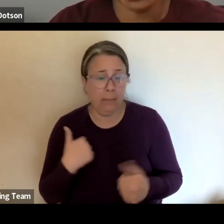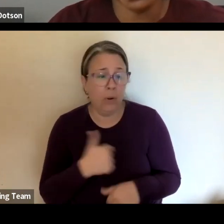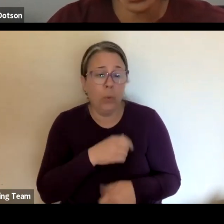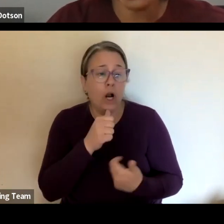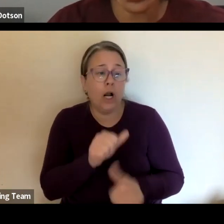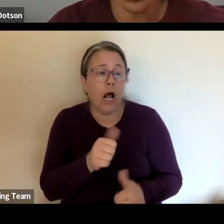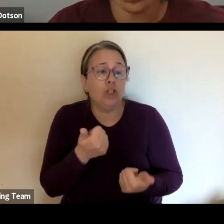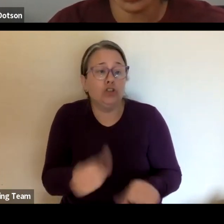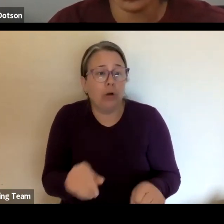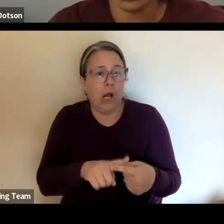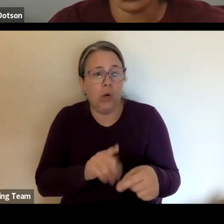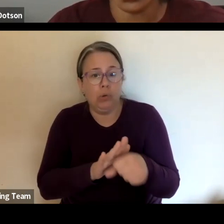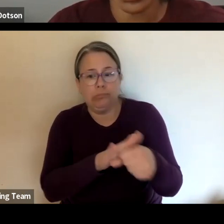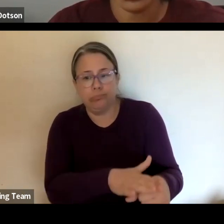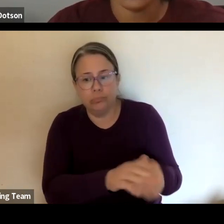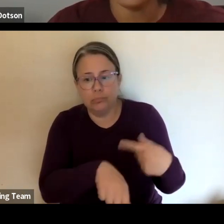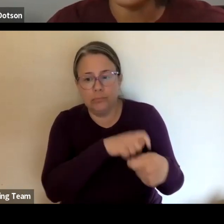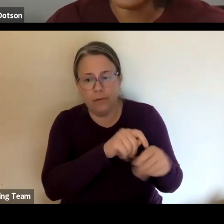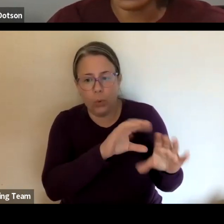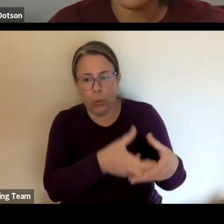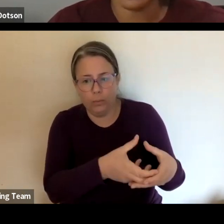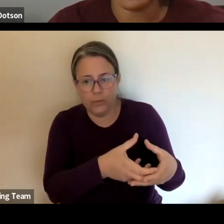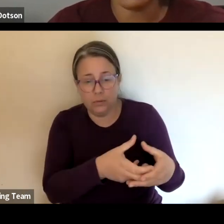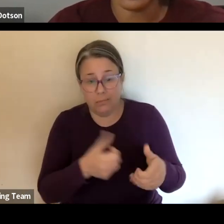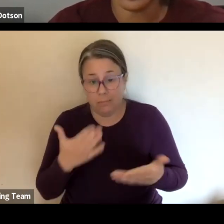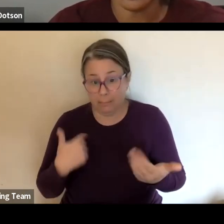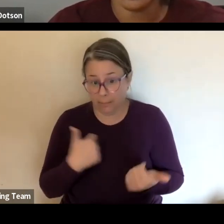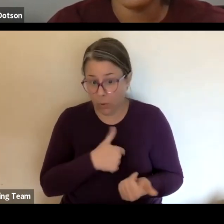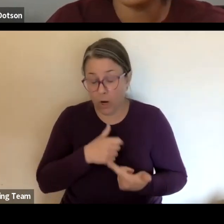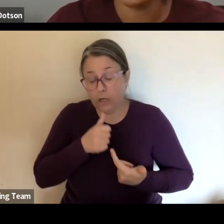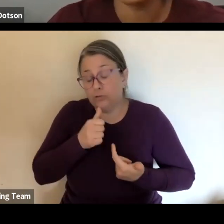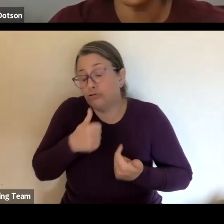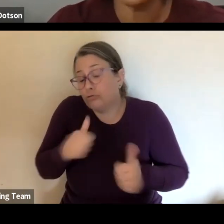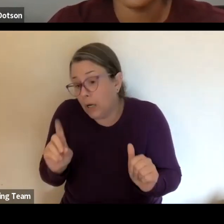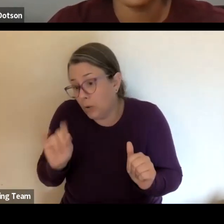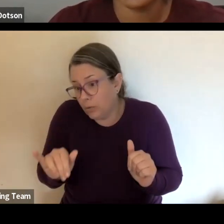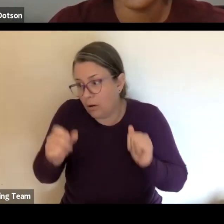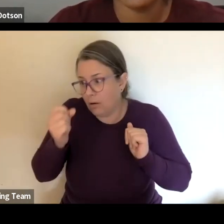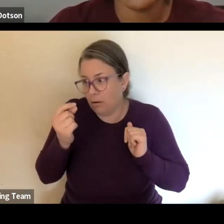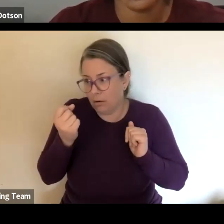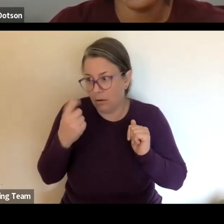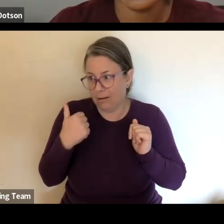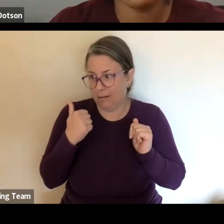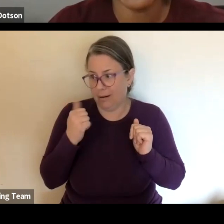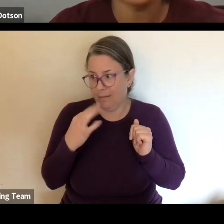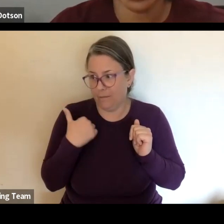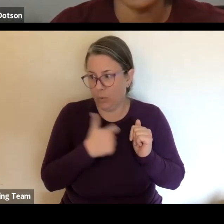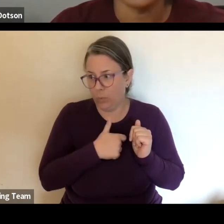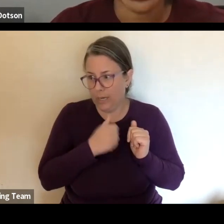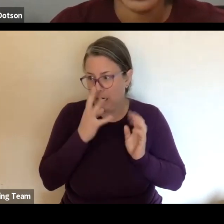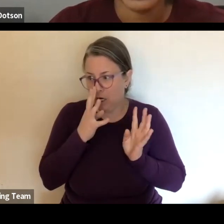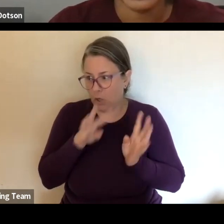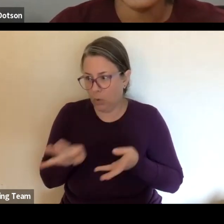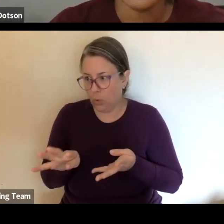are ignoring the need to pay more attention to certain groups, to do the research in a different way, then we're still